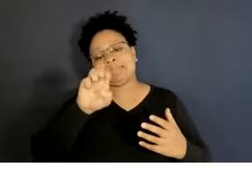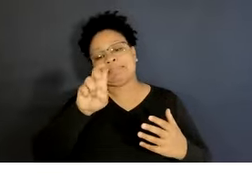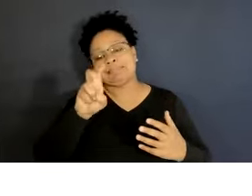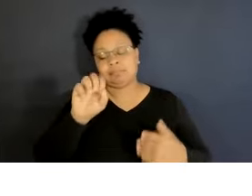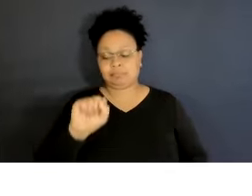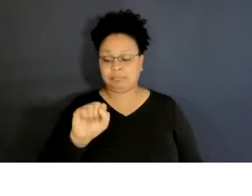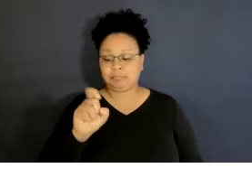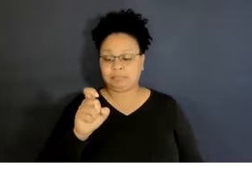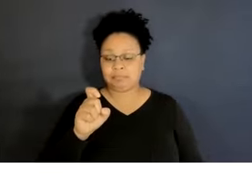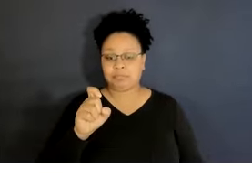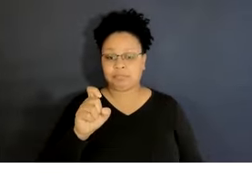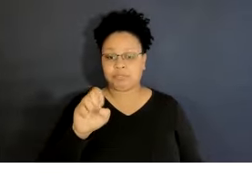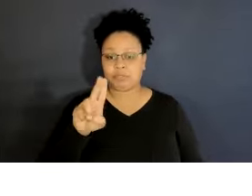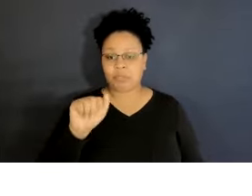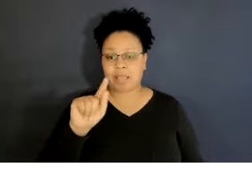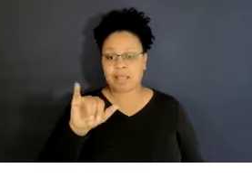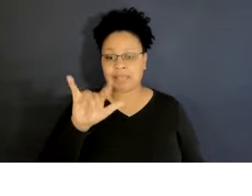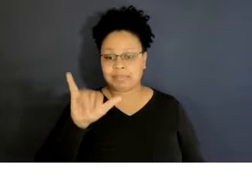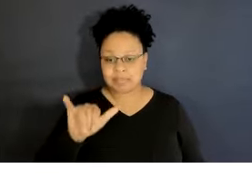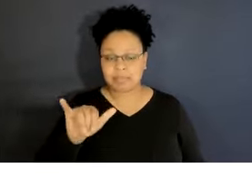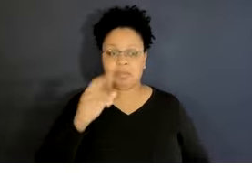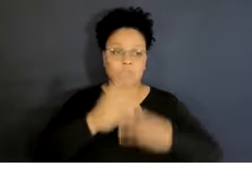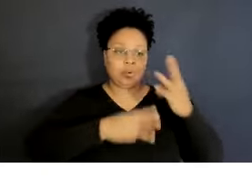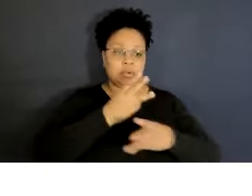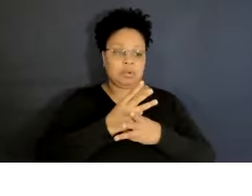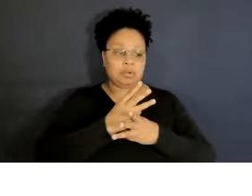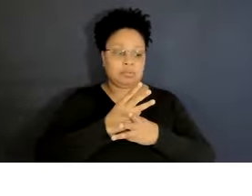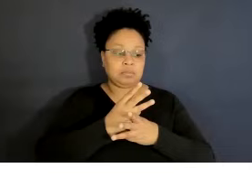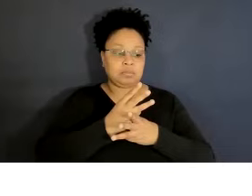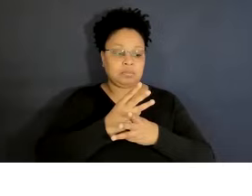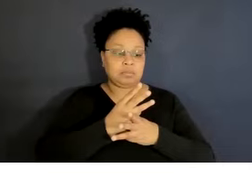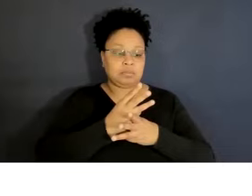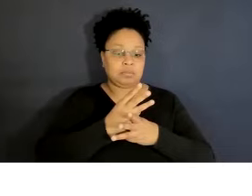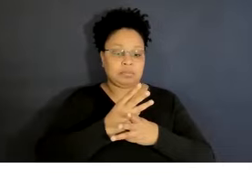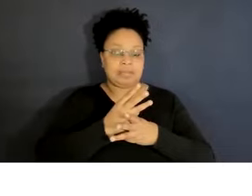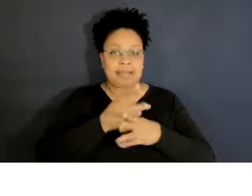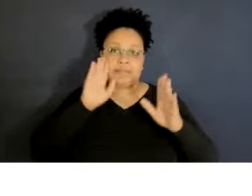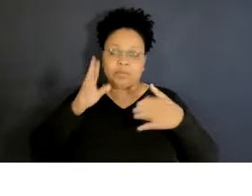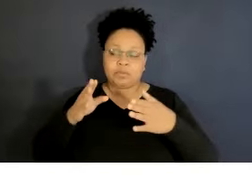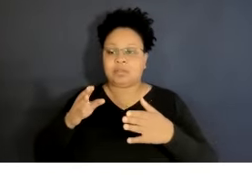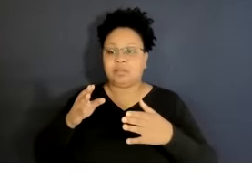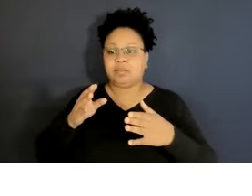as a person with disability and not just a person.